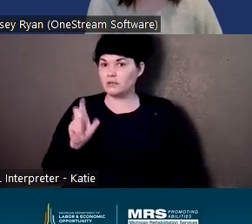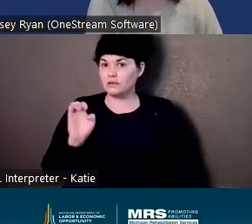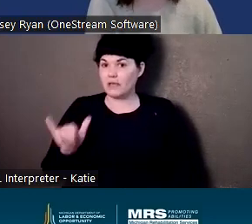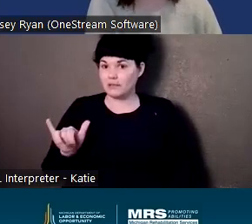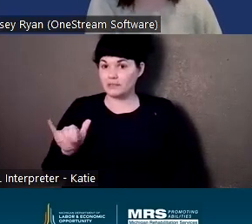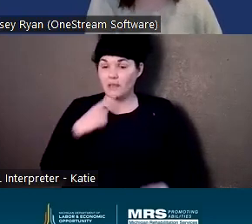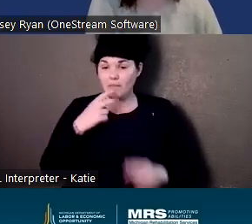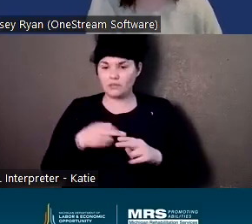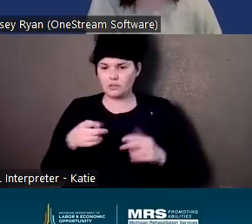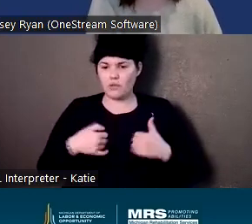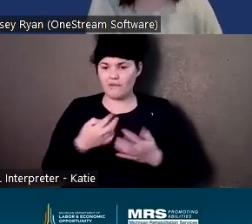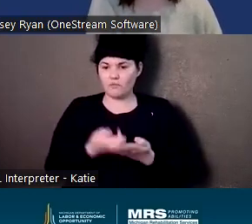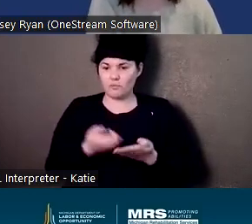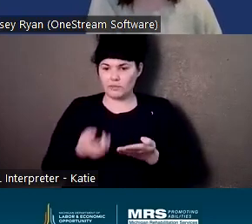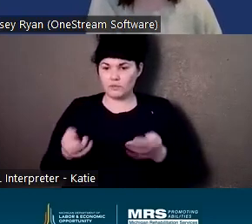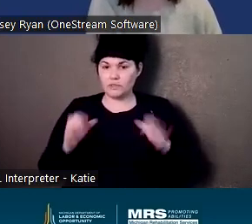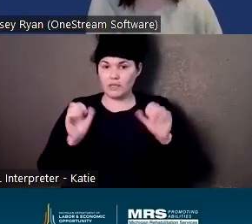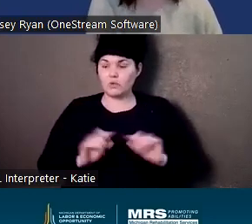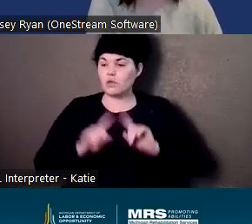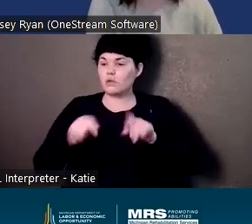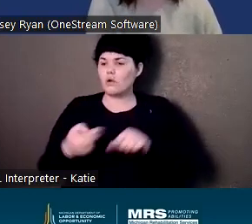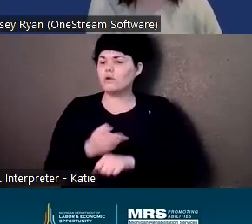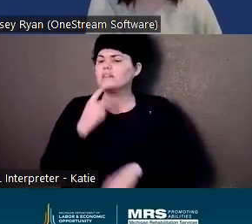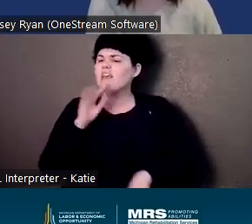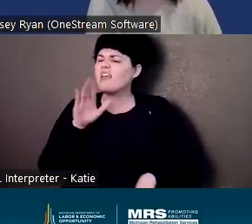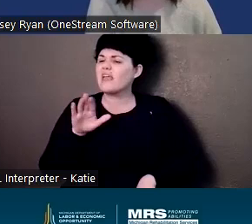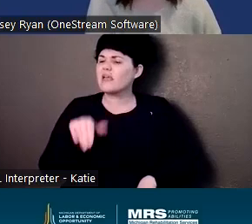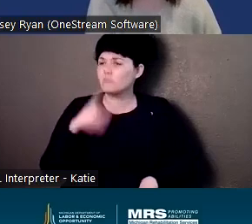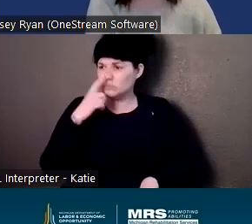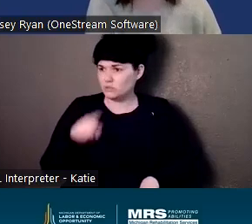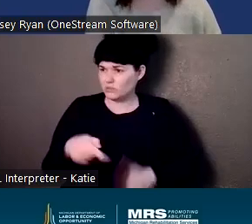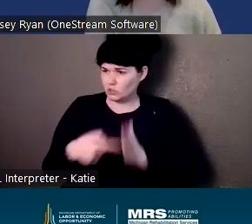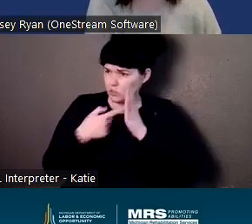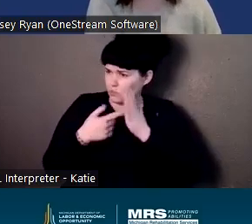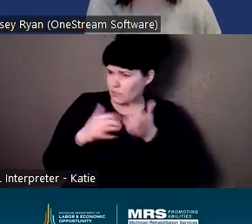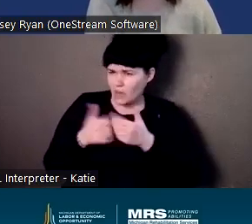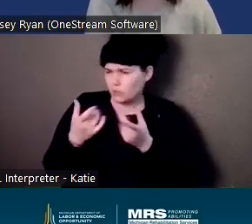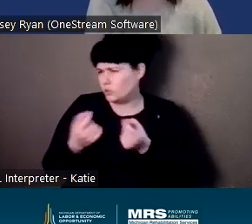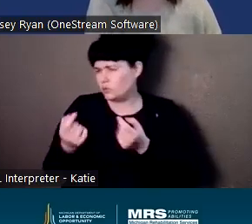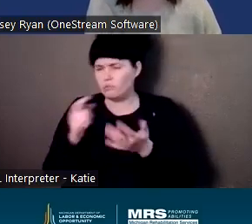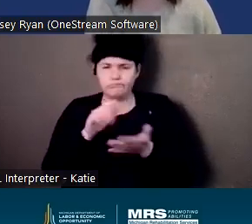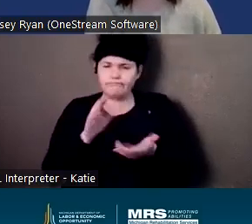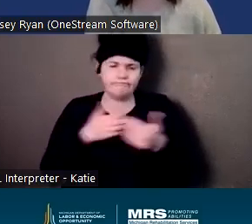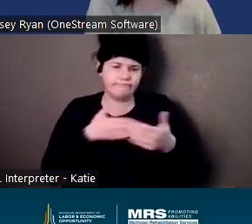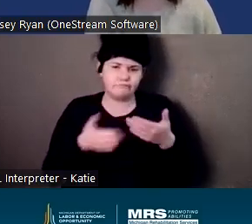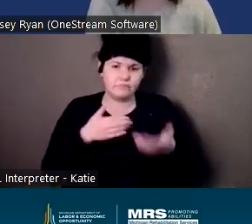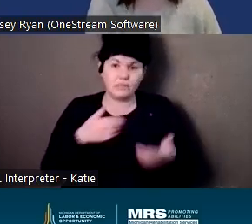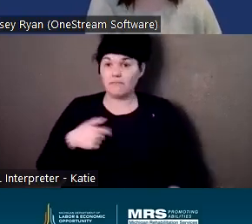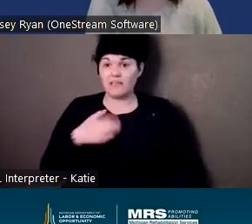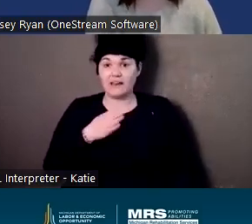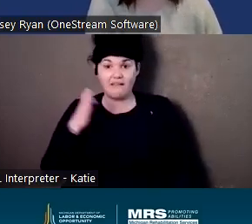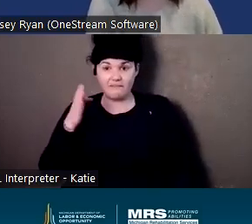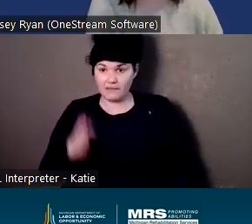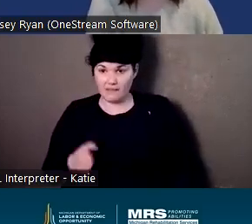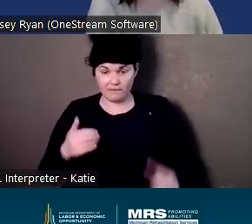able to go to and say, hey, can you point me in the direction of like this or that? And I've never come across a soul